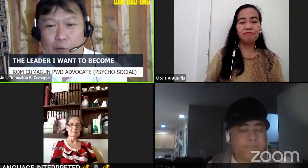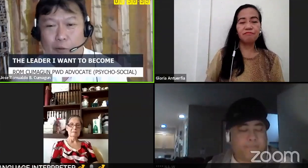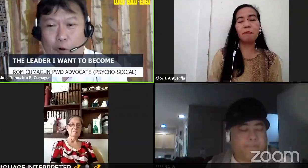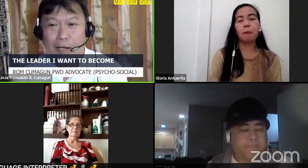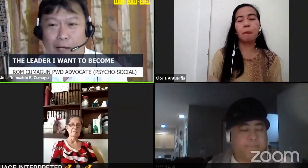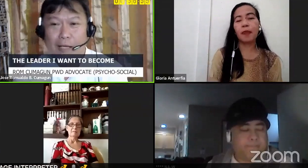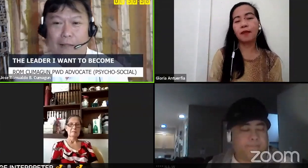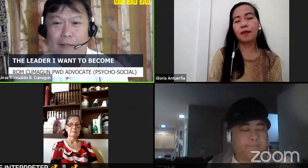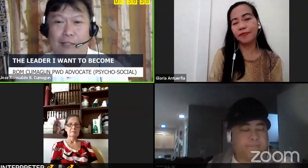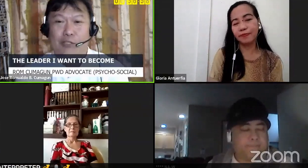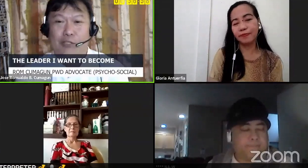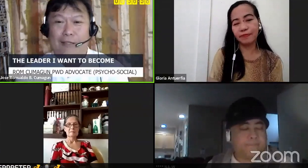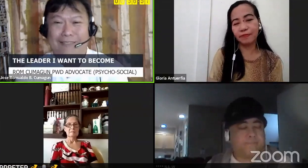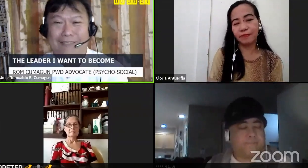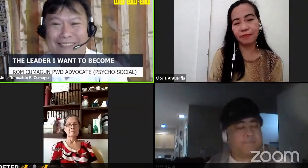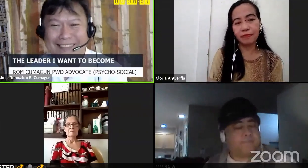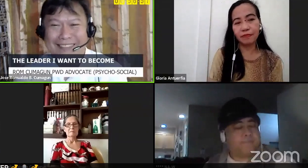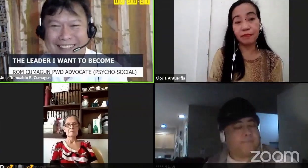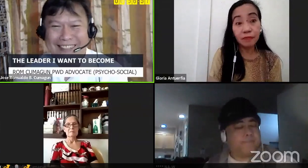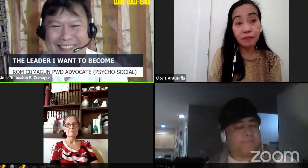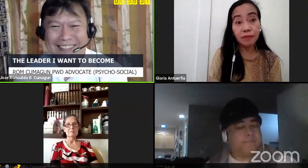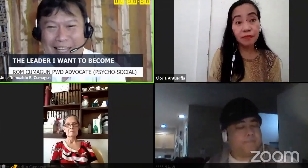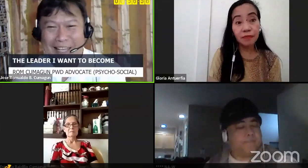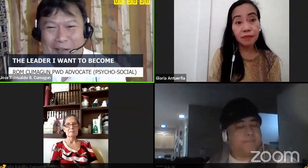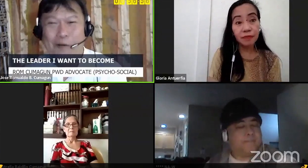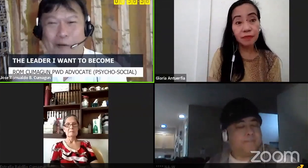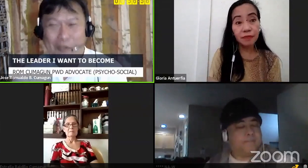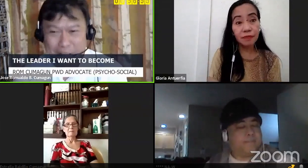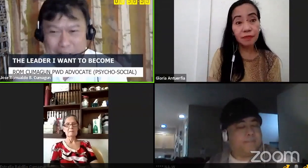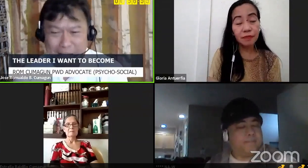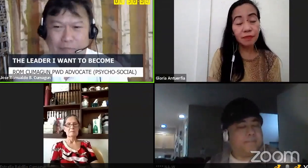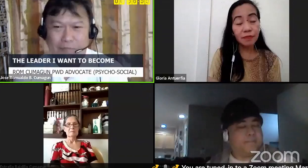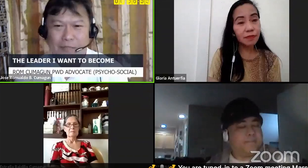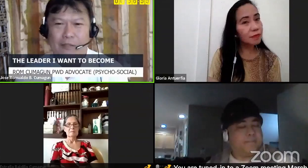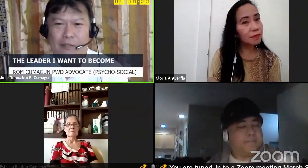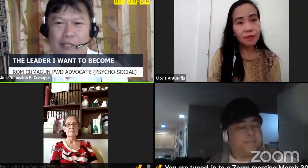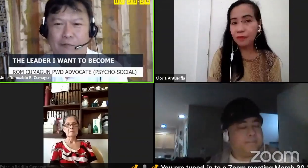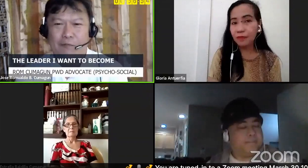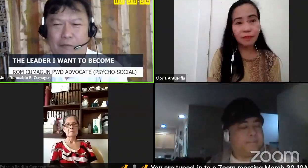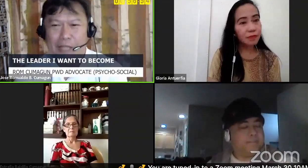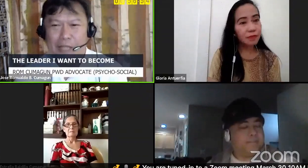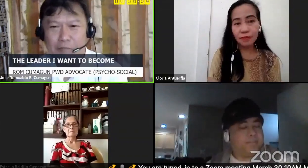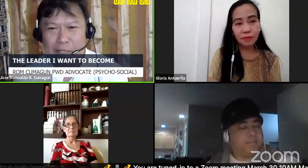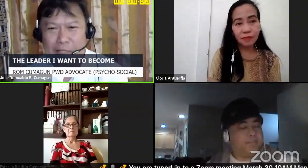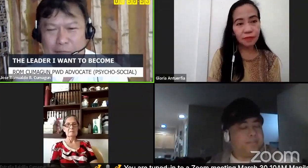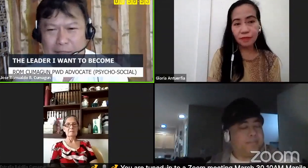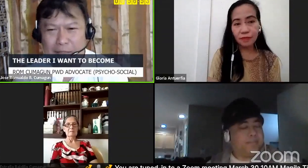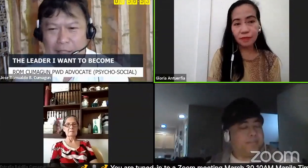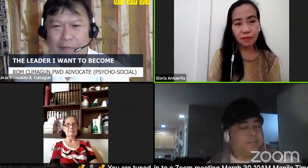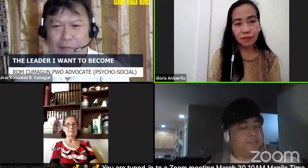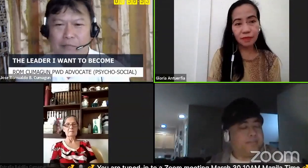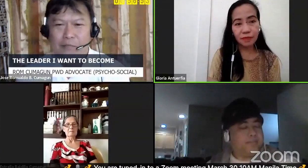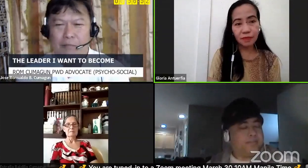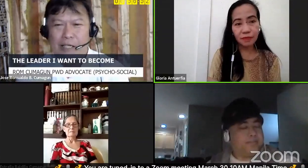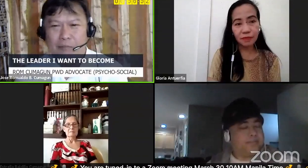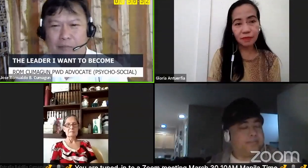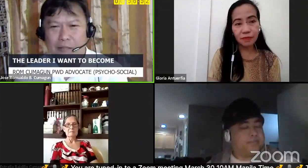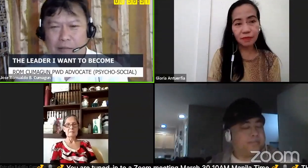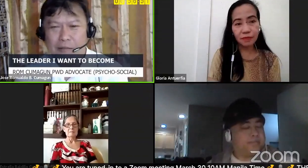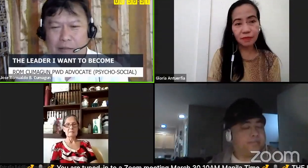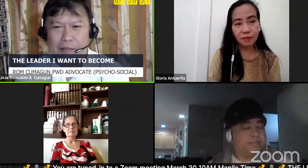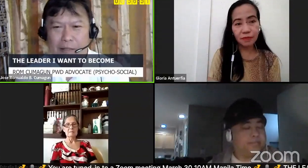to stop online teaching from the top. Okay, this is from top management. From